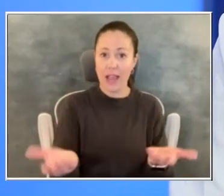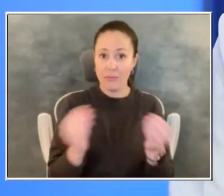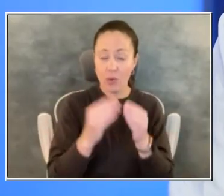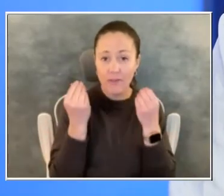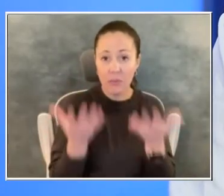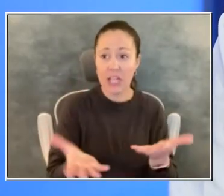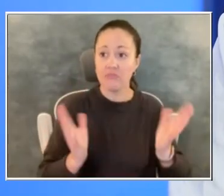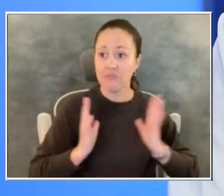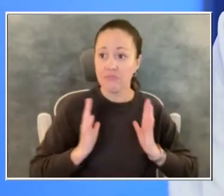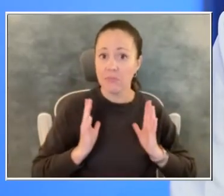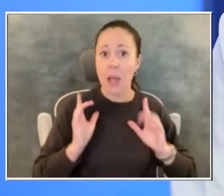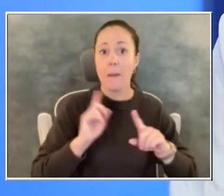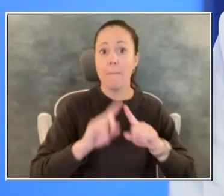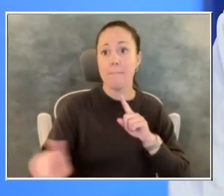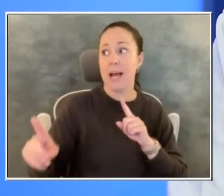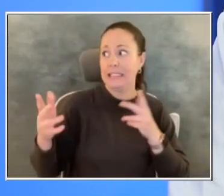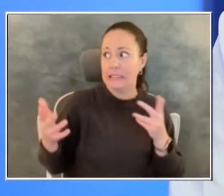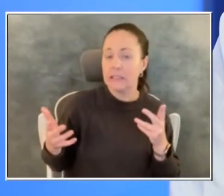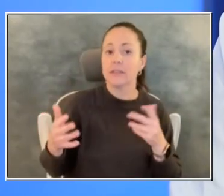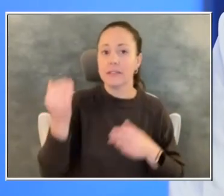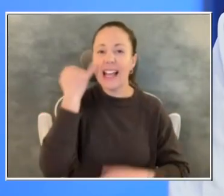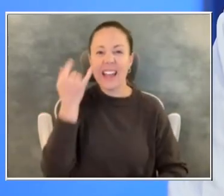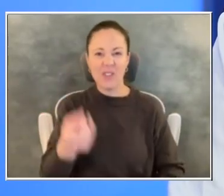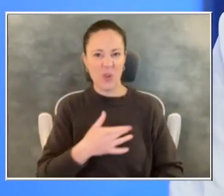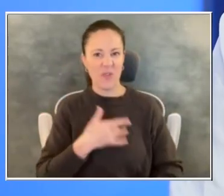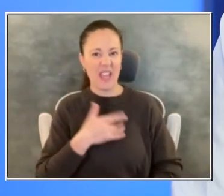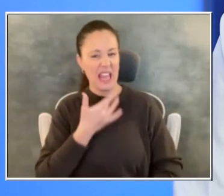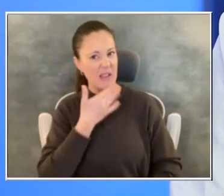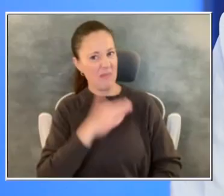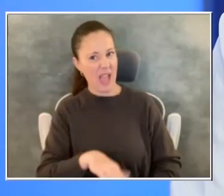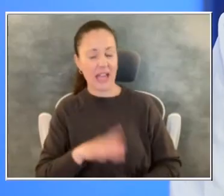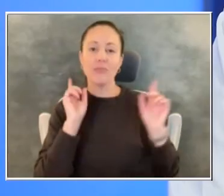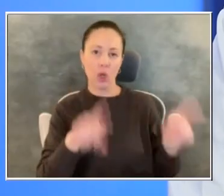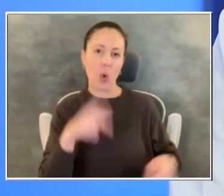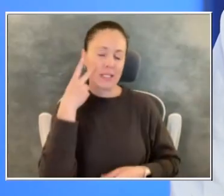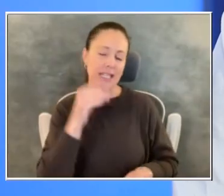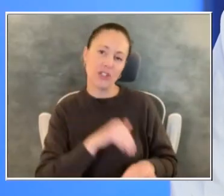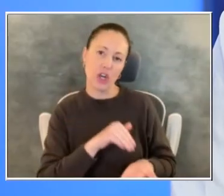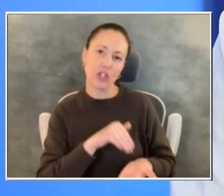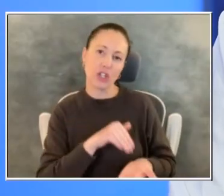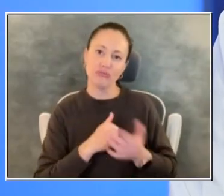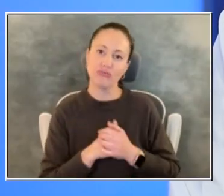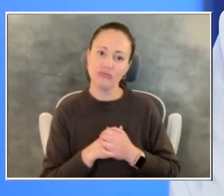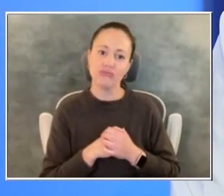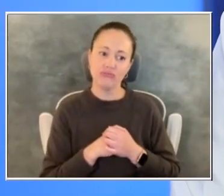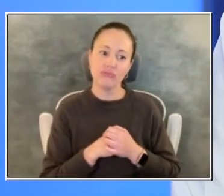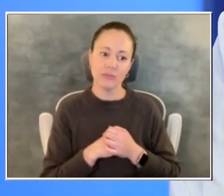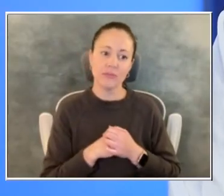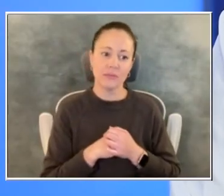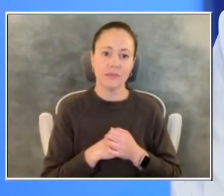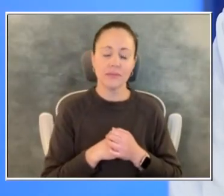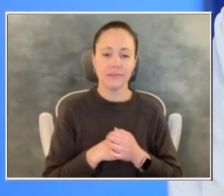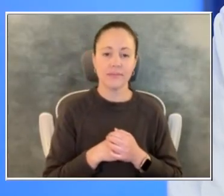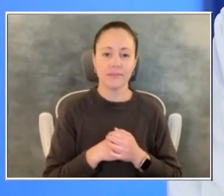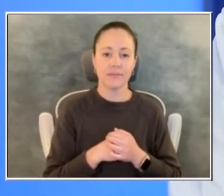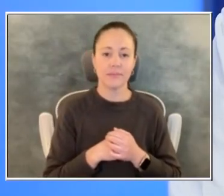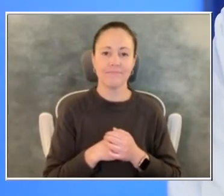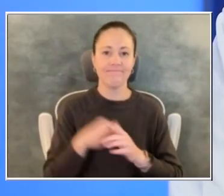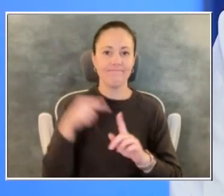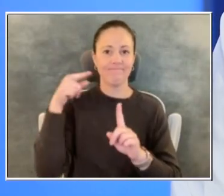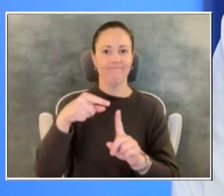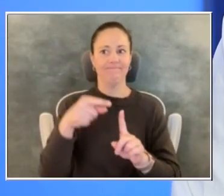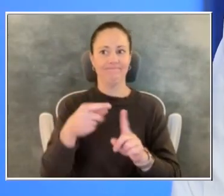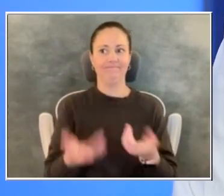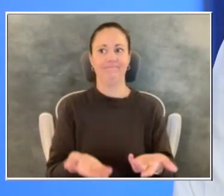additional information, it confirms it, then that's one way of saying, okay. But bottom line is seek medical advice if you